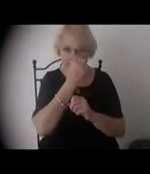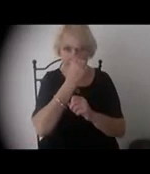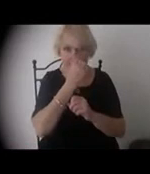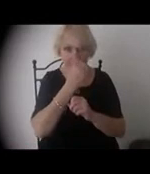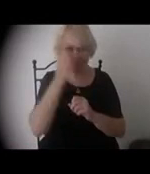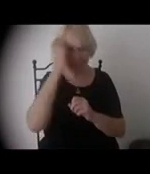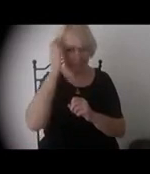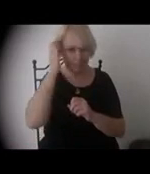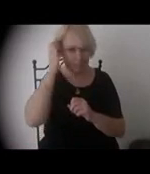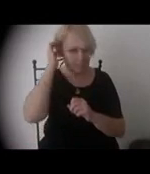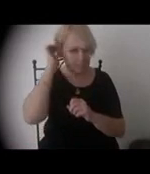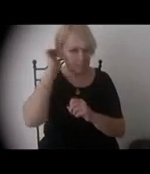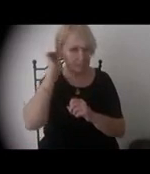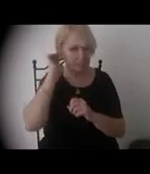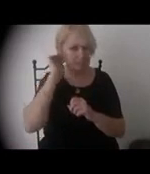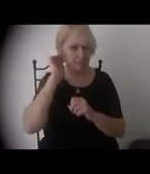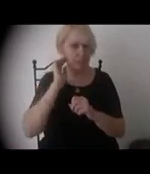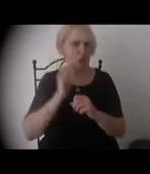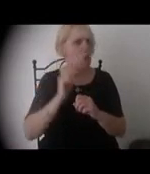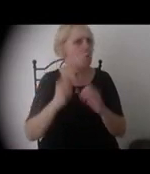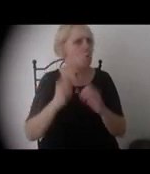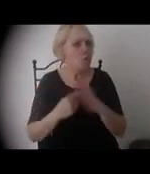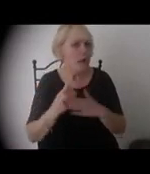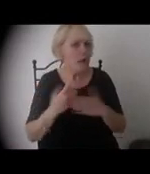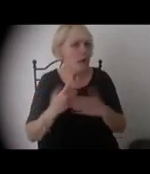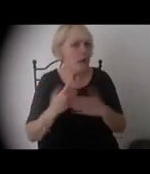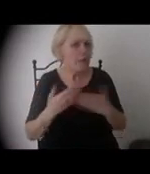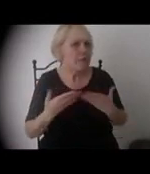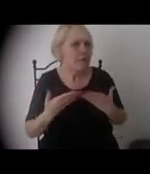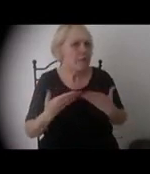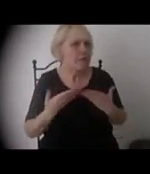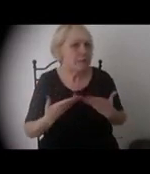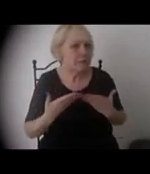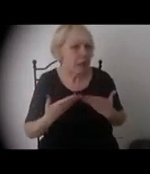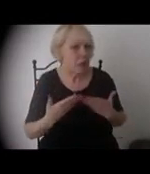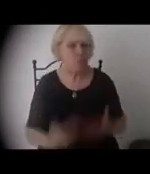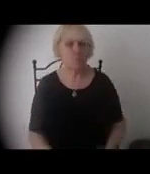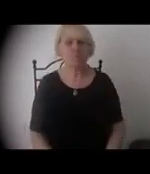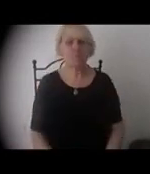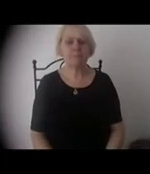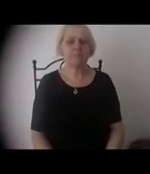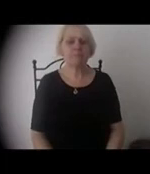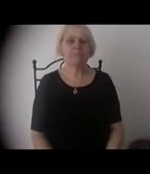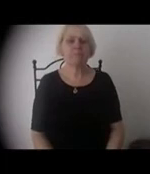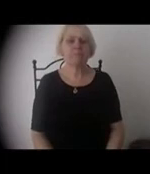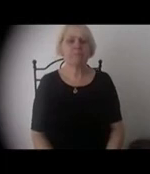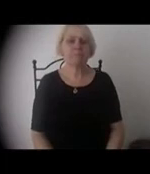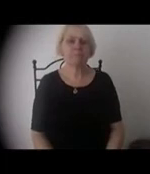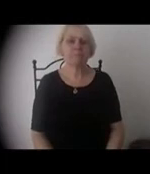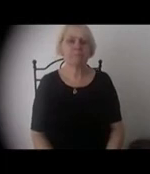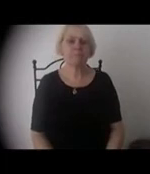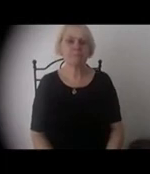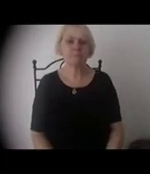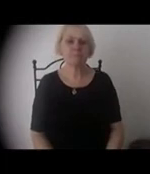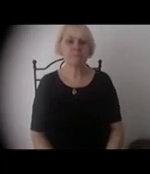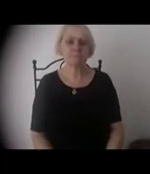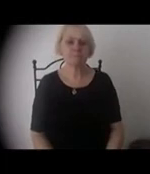the context of where things are at now for us as a service and the trust overall.